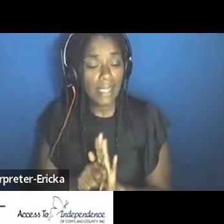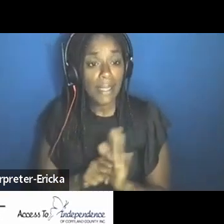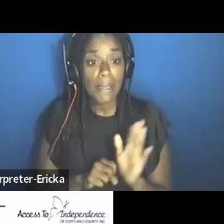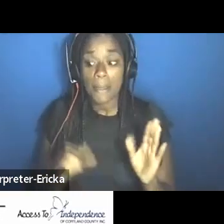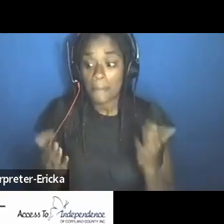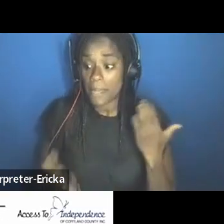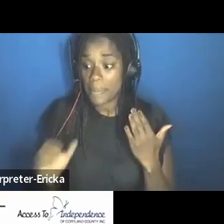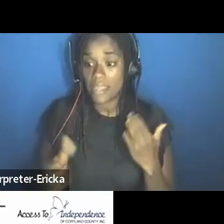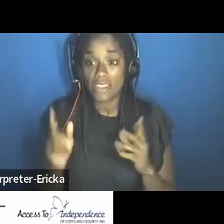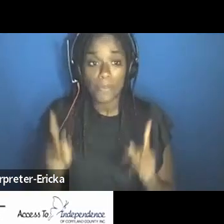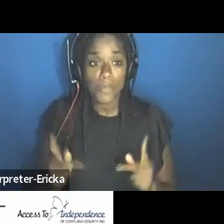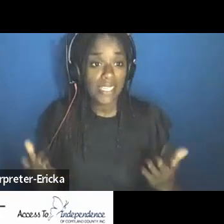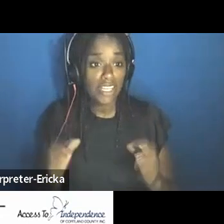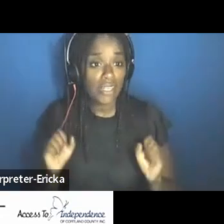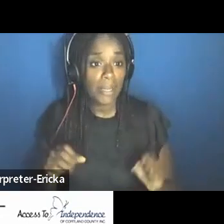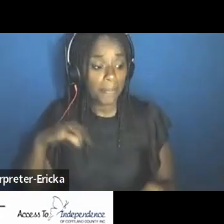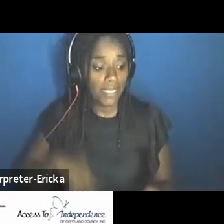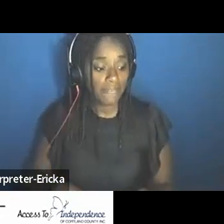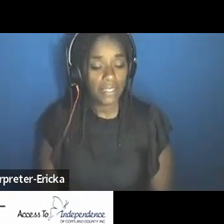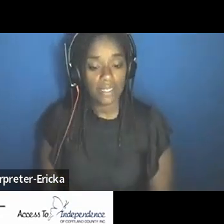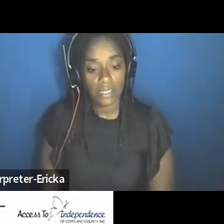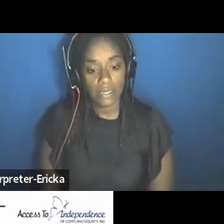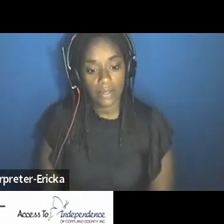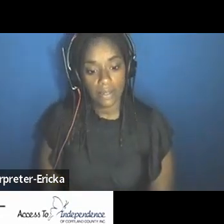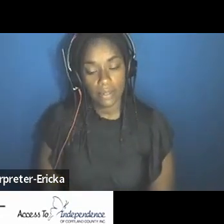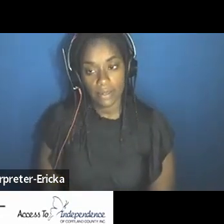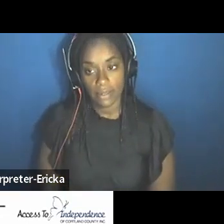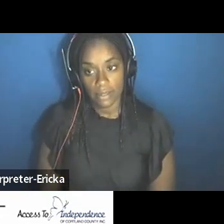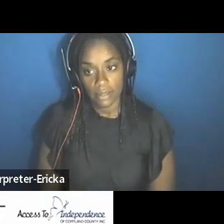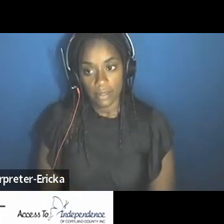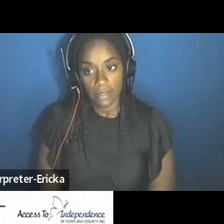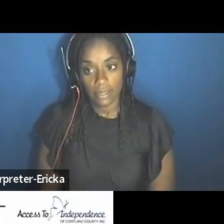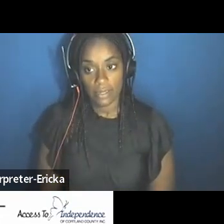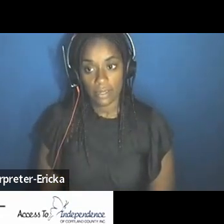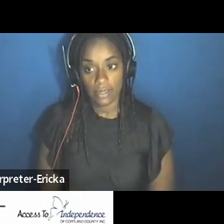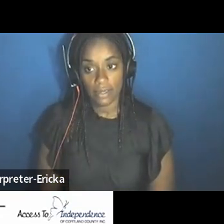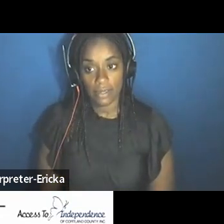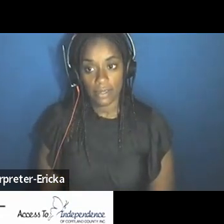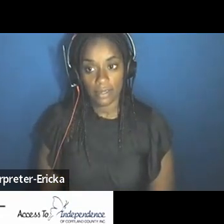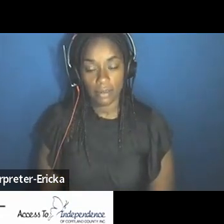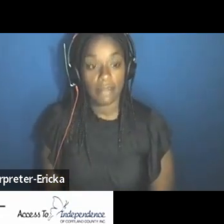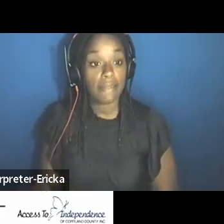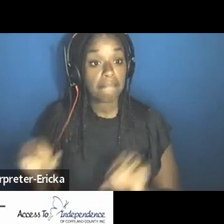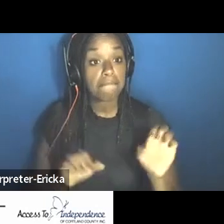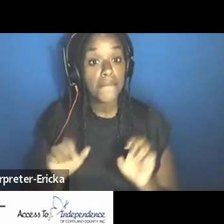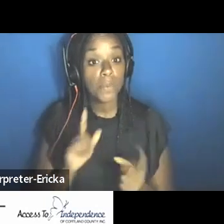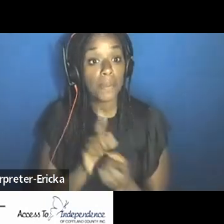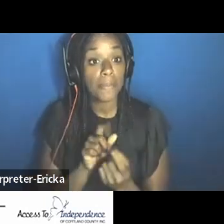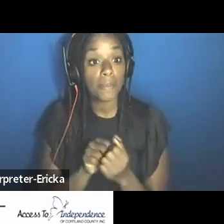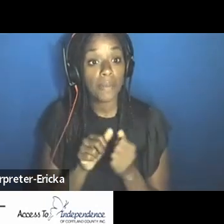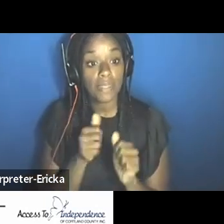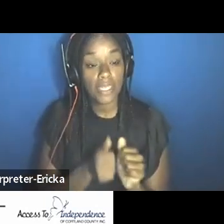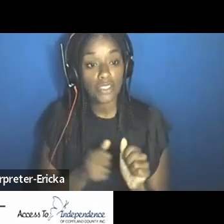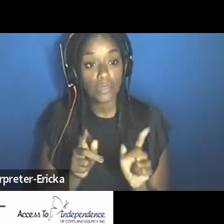that would really benefit from that. And all of it is really that evaluation when we meet with each person to try to get them